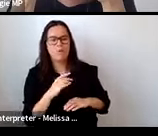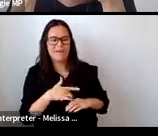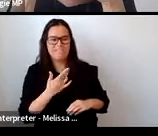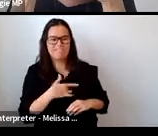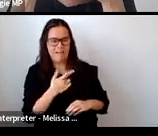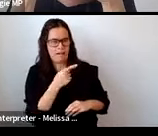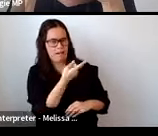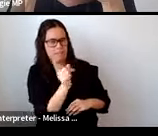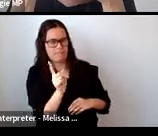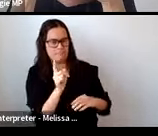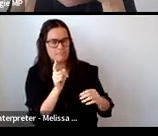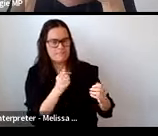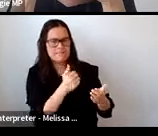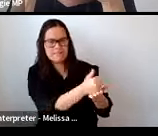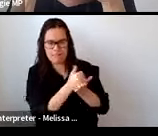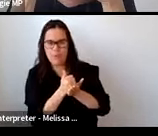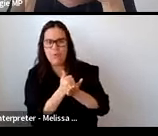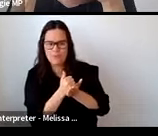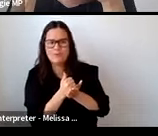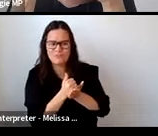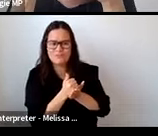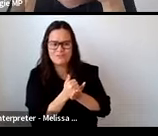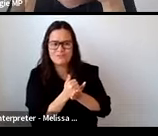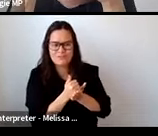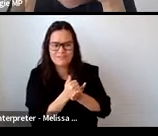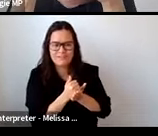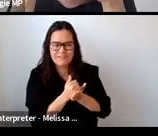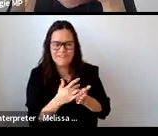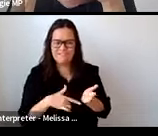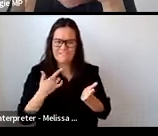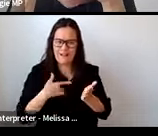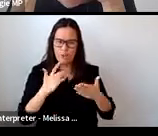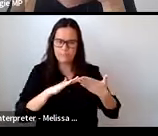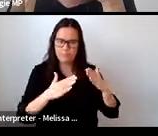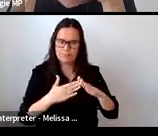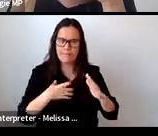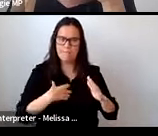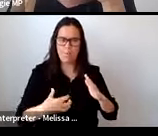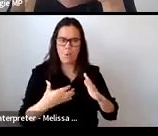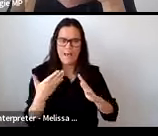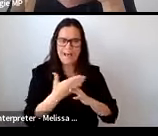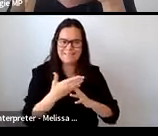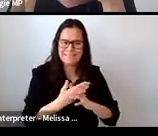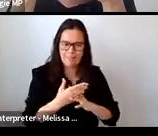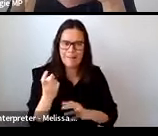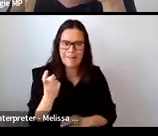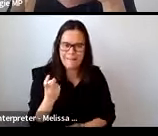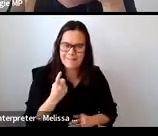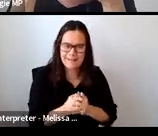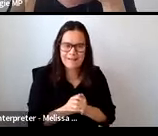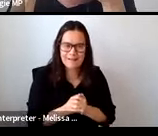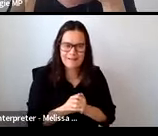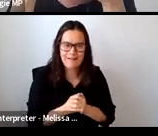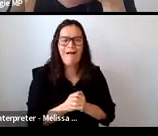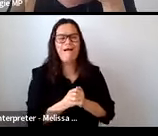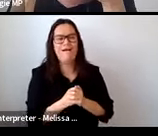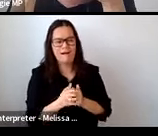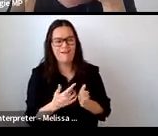our community more accessible, and that people are not being excluded.